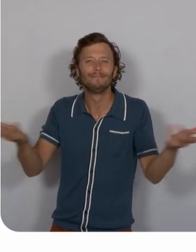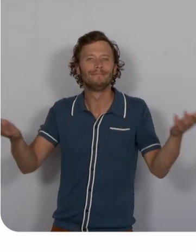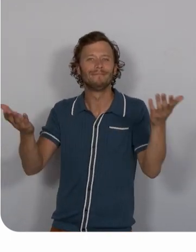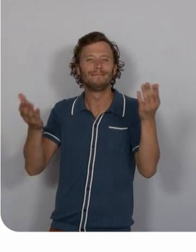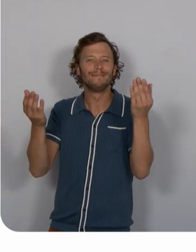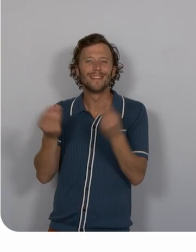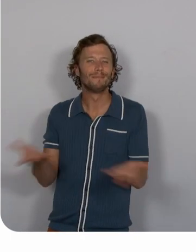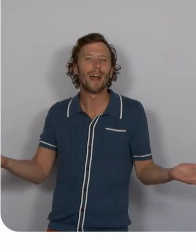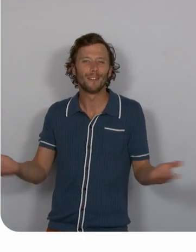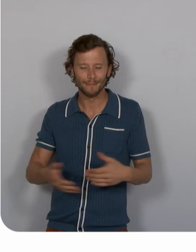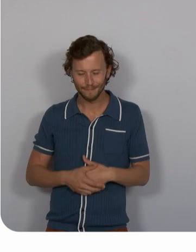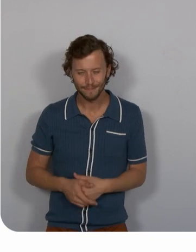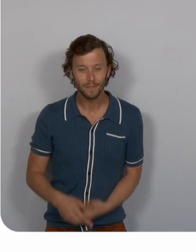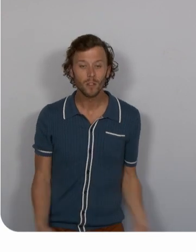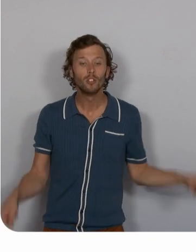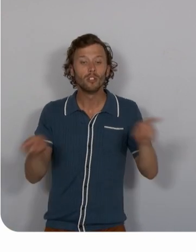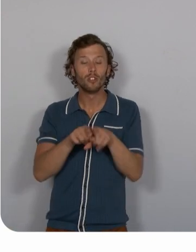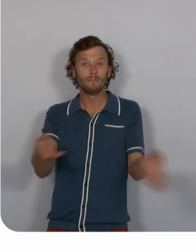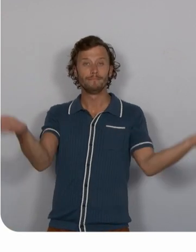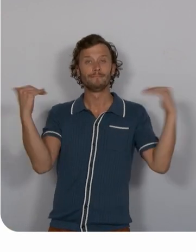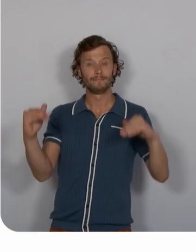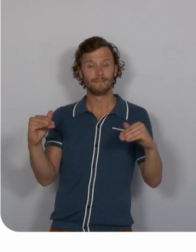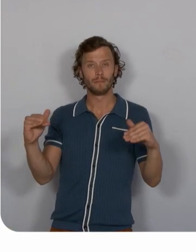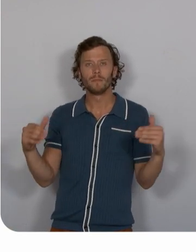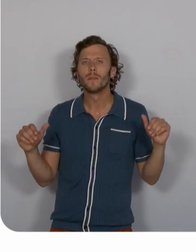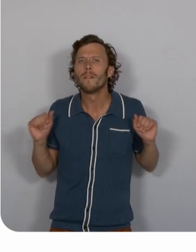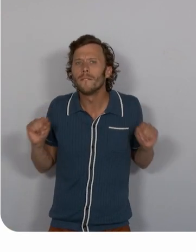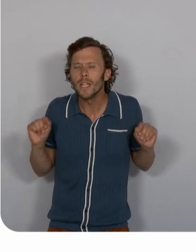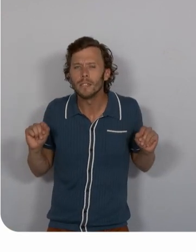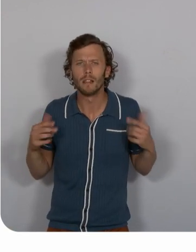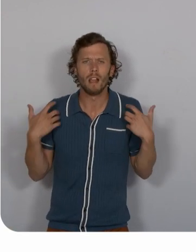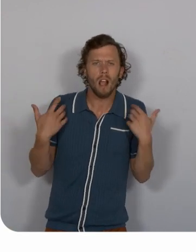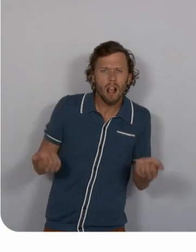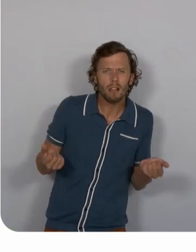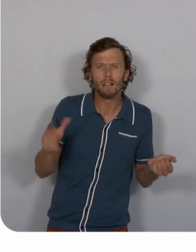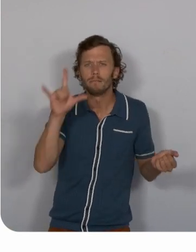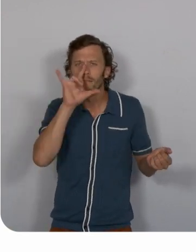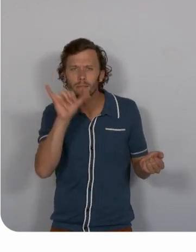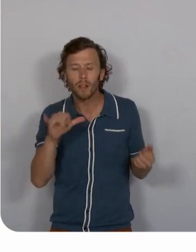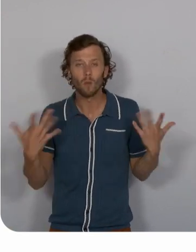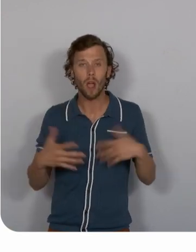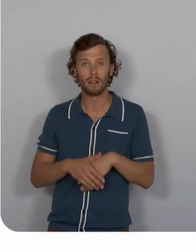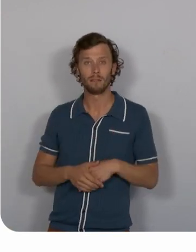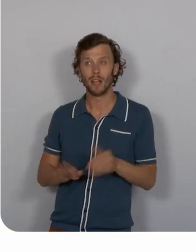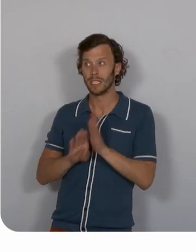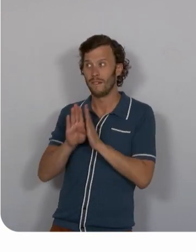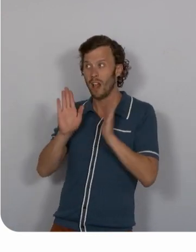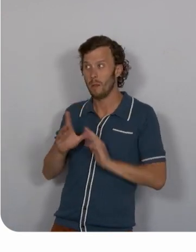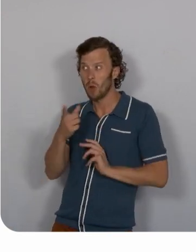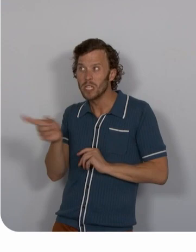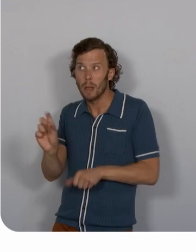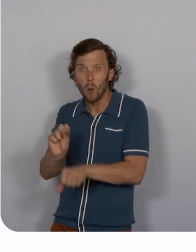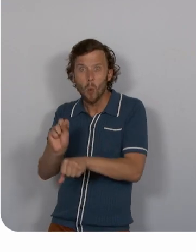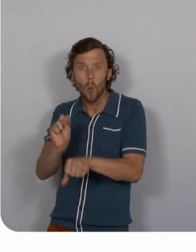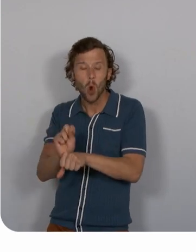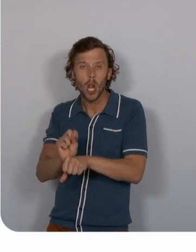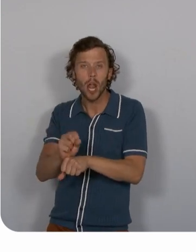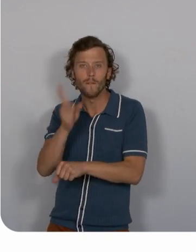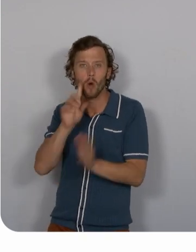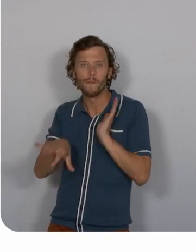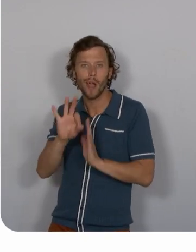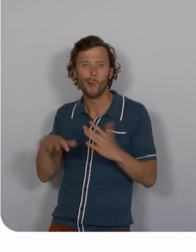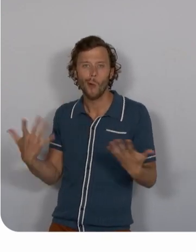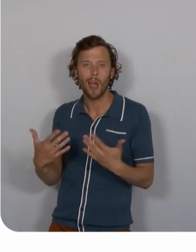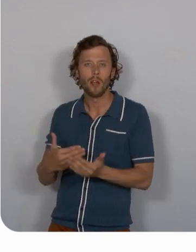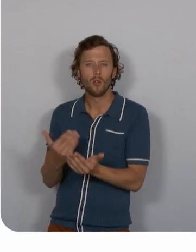Moving on to fitness and wellness, another place where developers have discovered a Quest superpower that millions